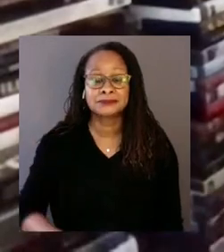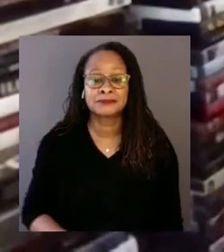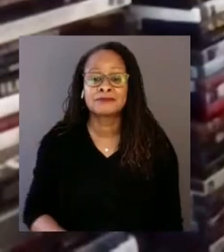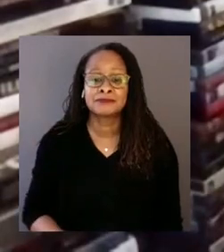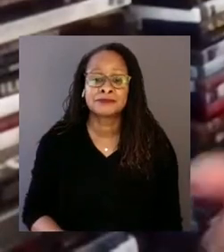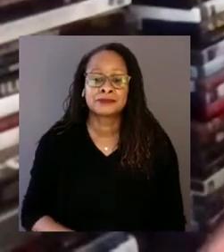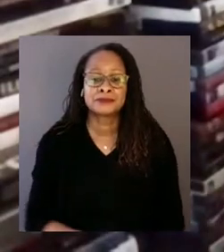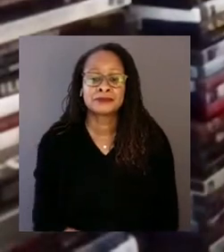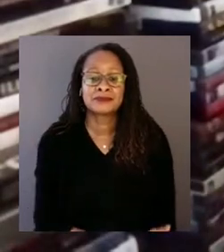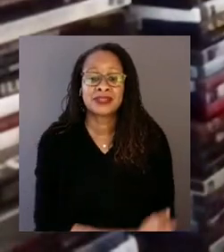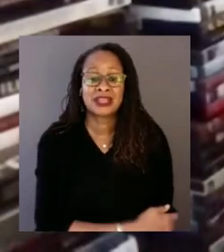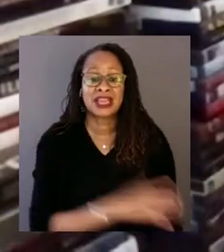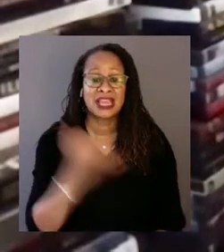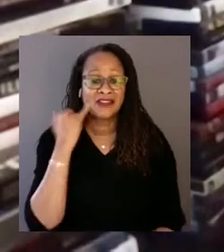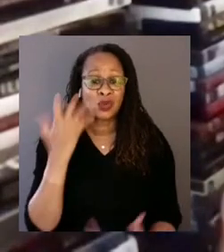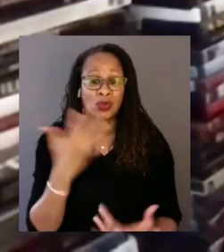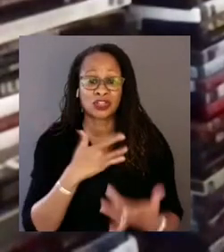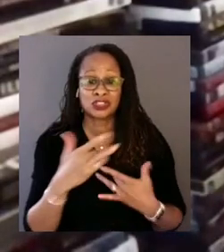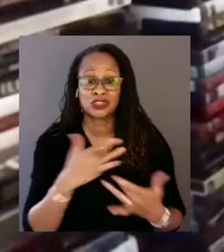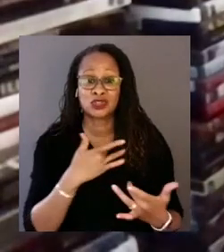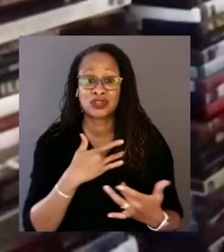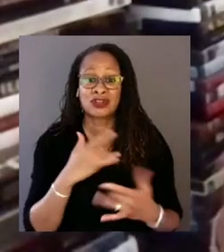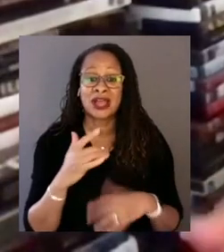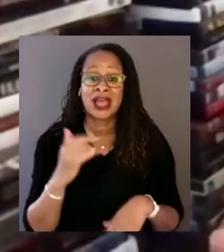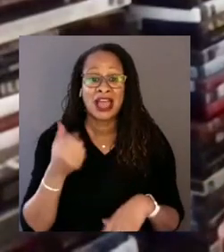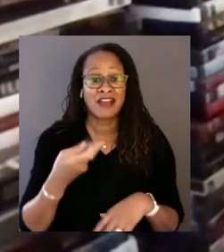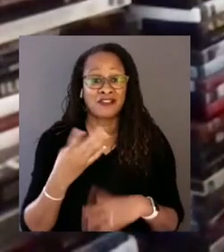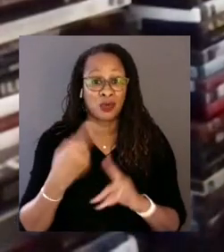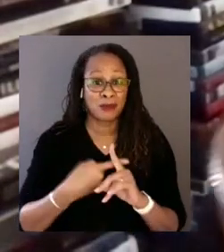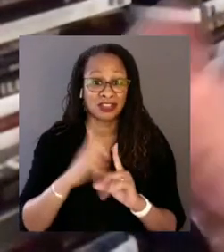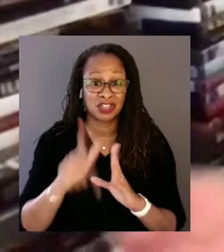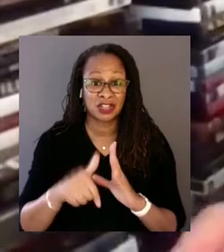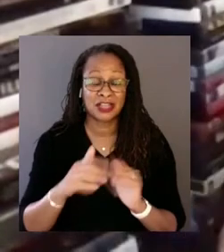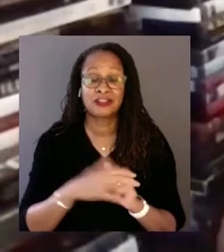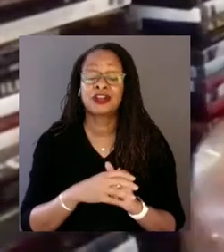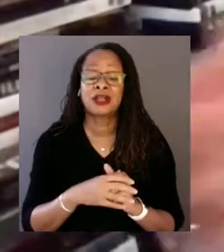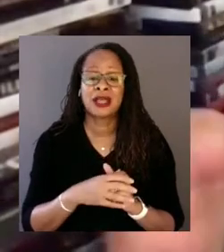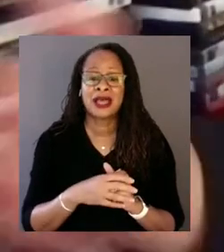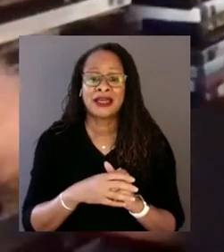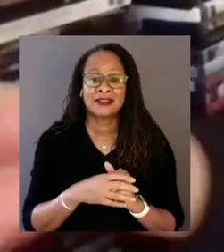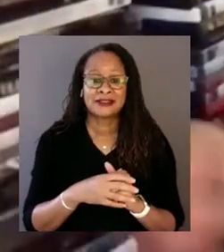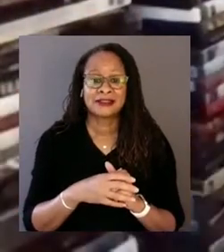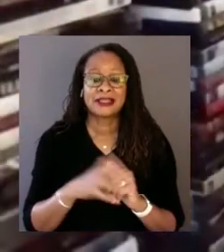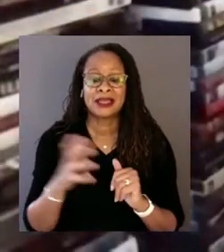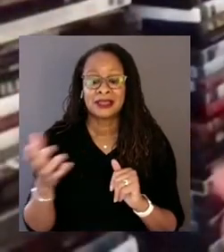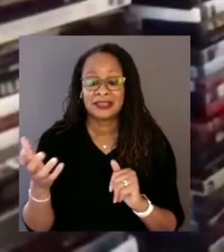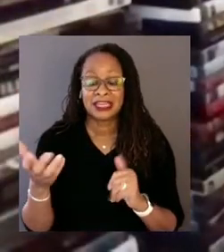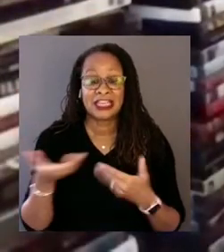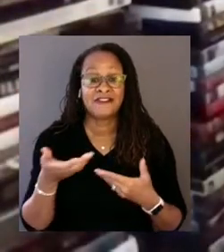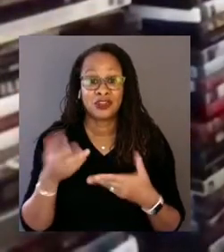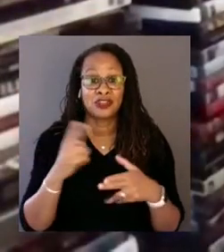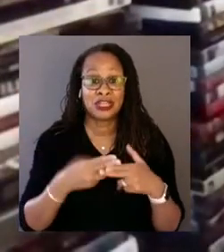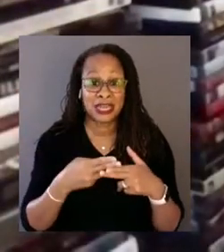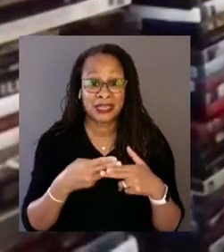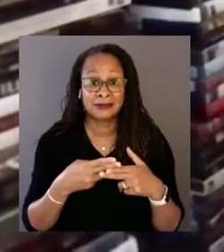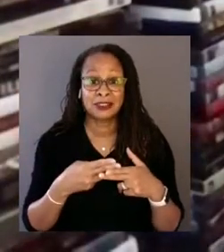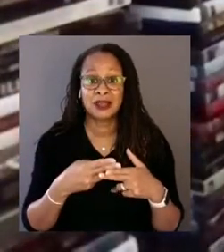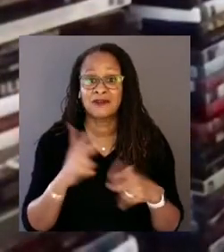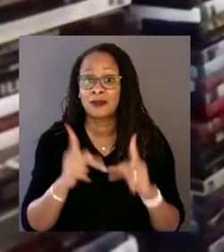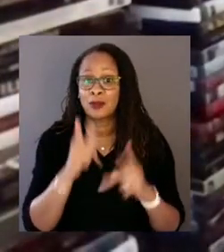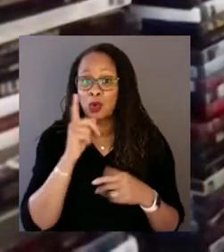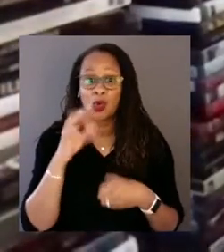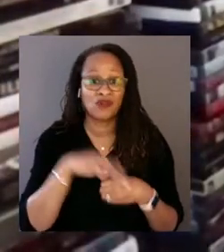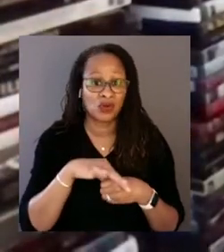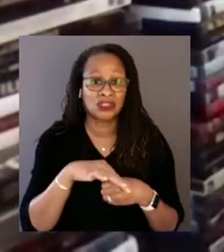then a months later, maybe they give you the names of people who opt in, and then you vote, and then you find out later who's in XCOM